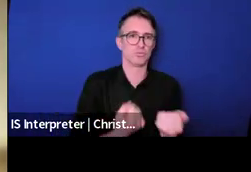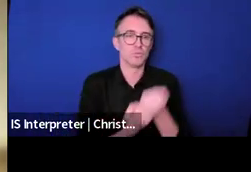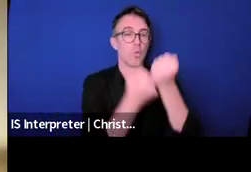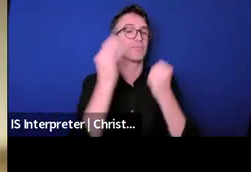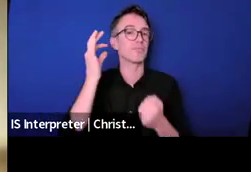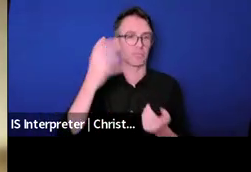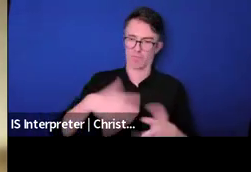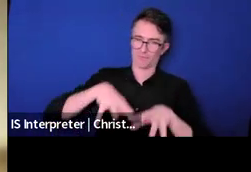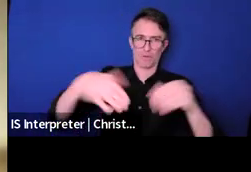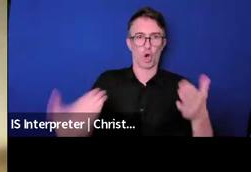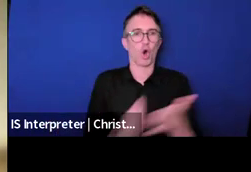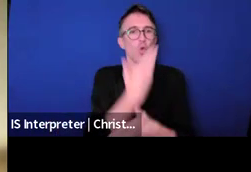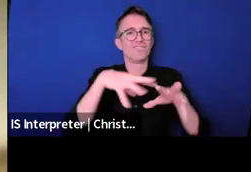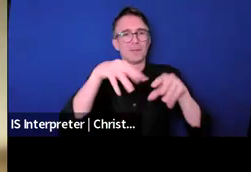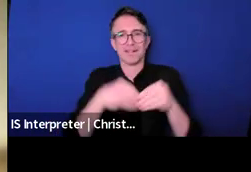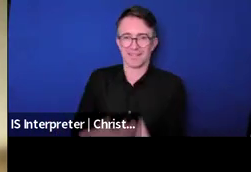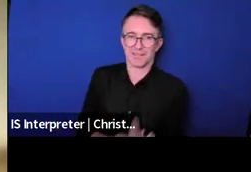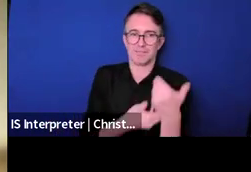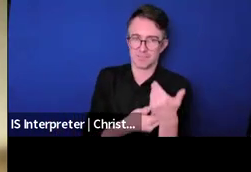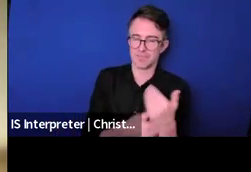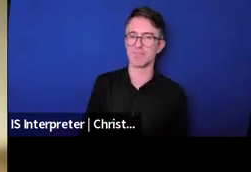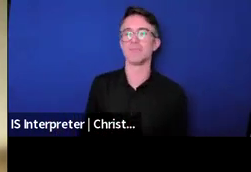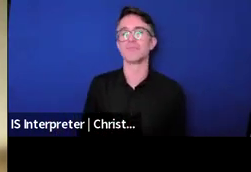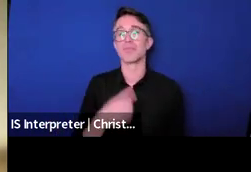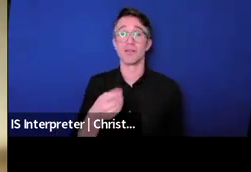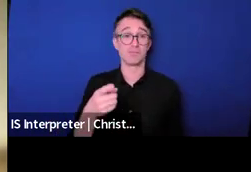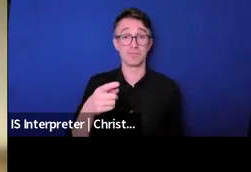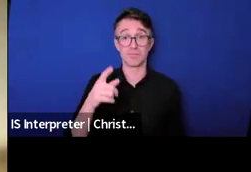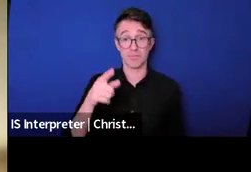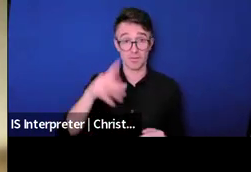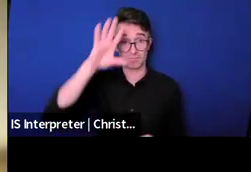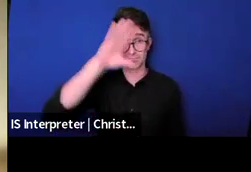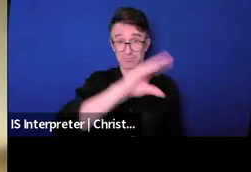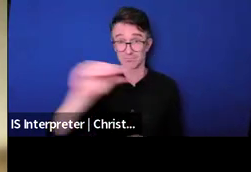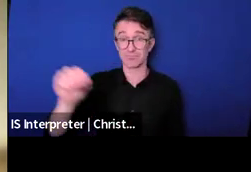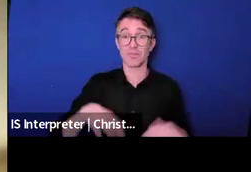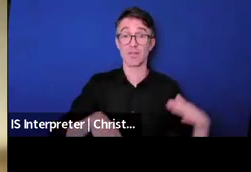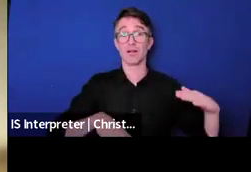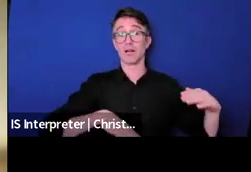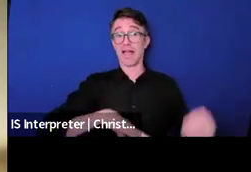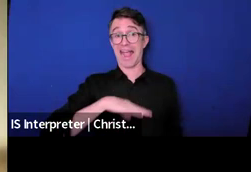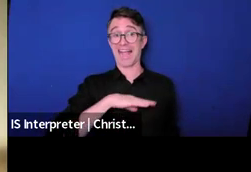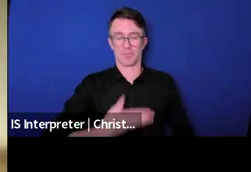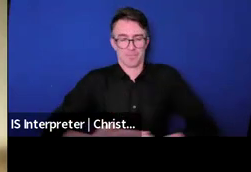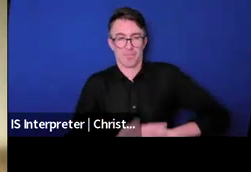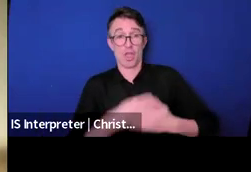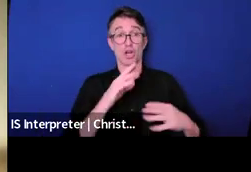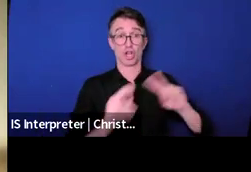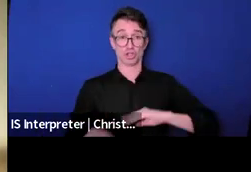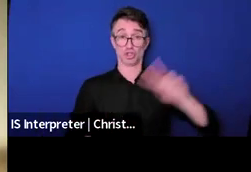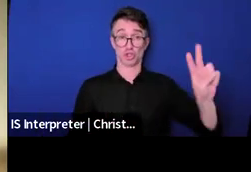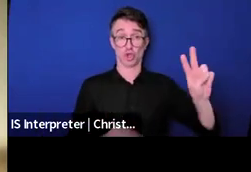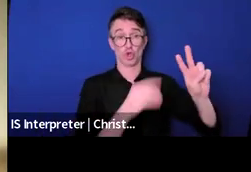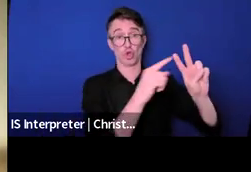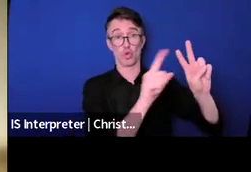2023, all children under the age of 2 receive universal monthly childcare benefits. This was not the case because a few